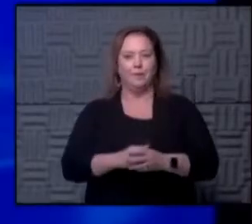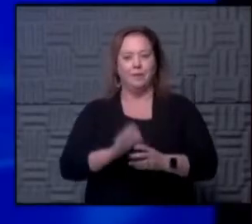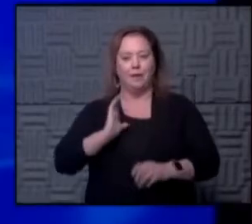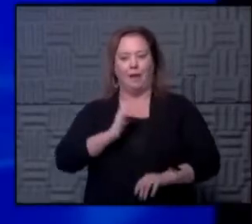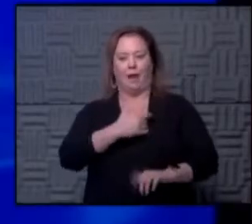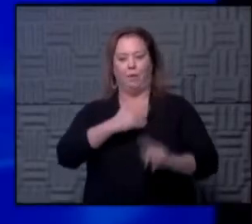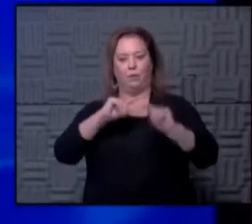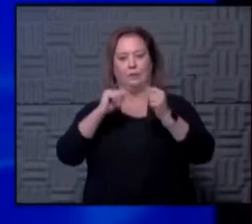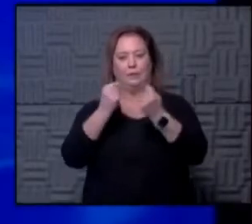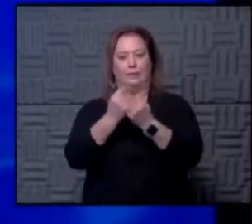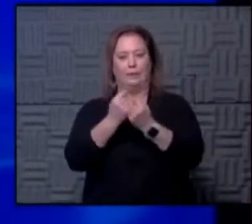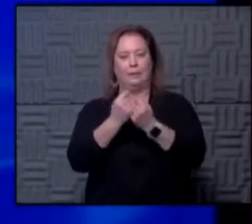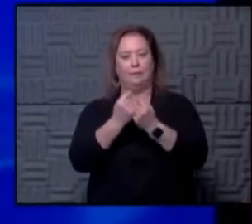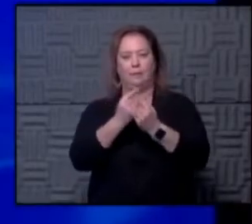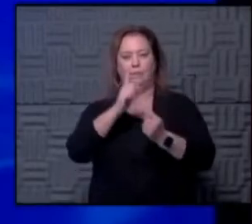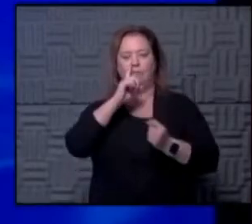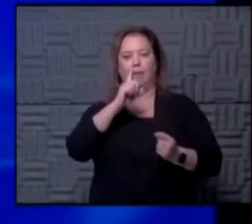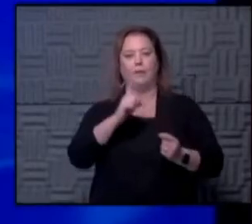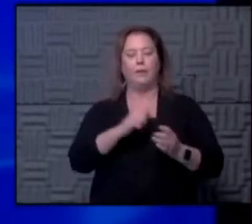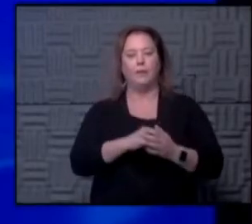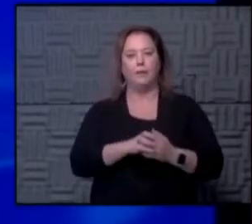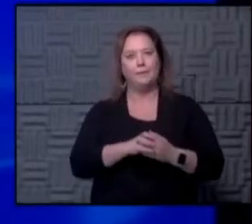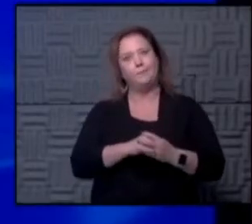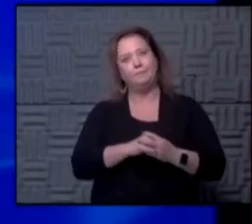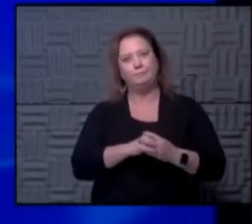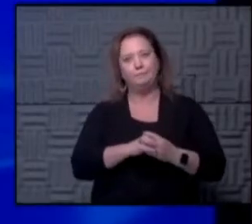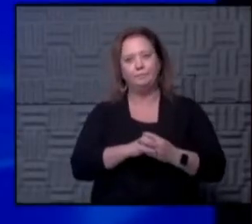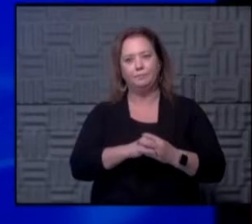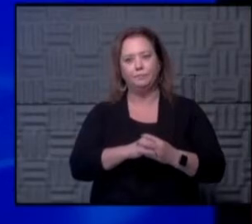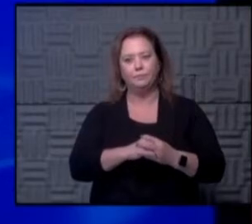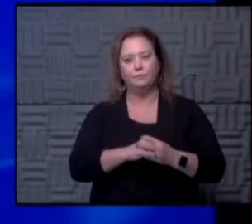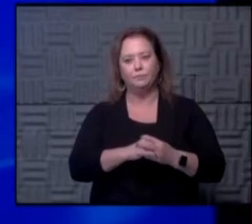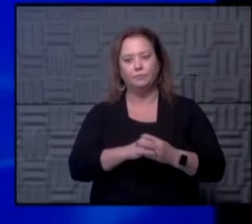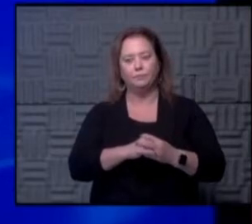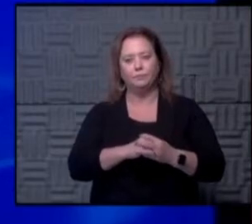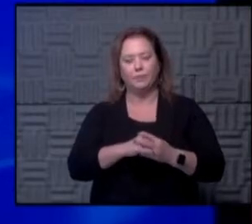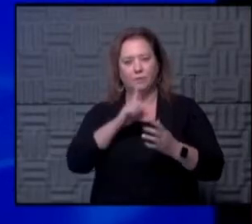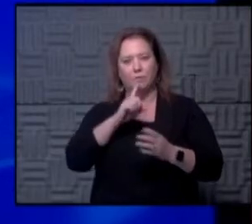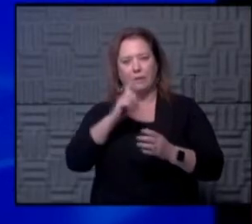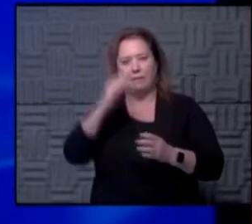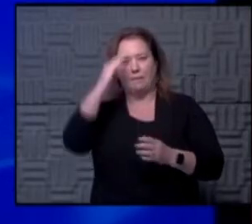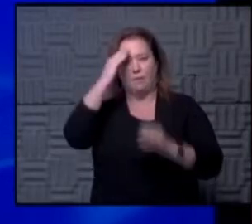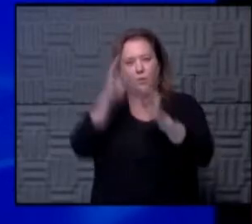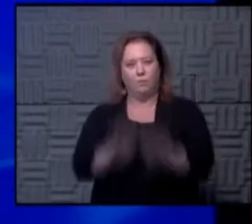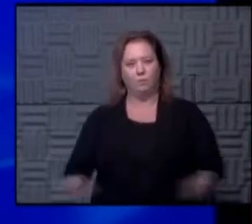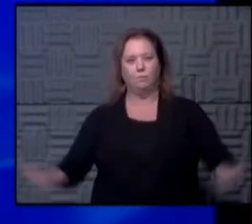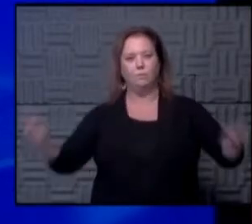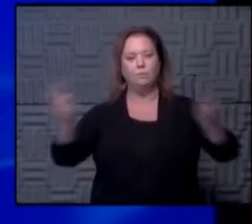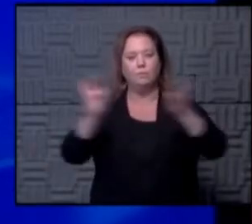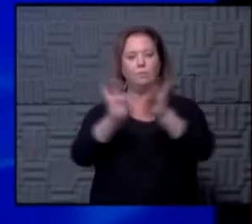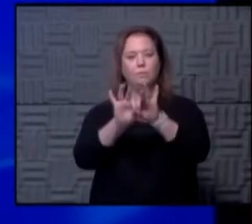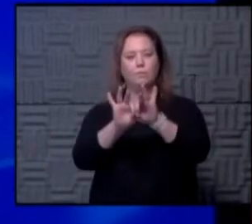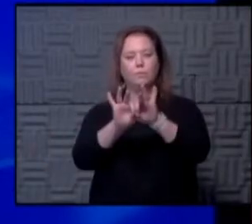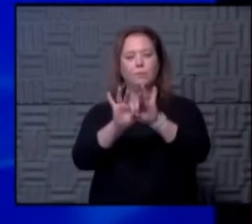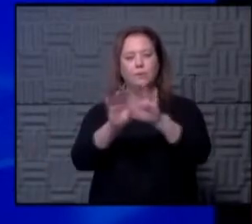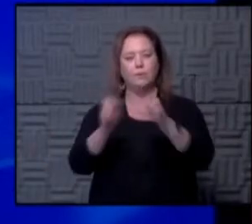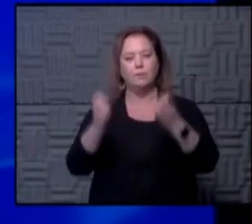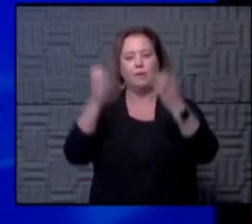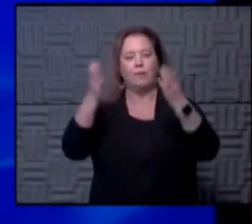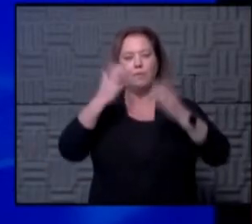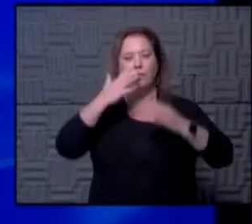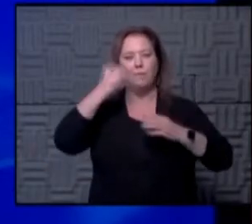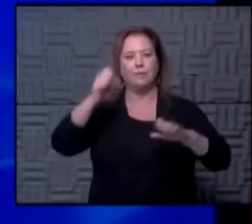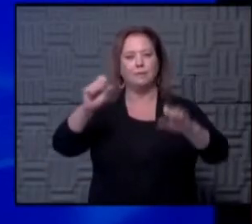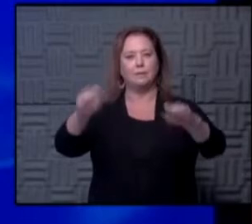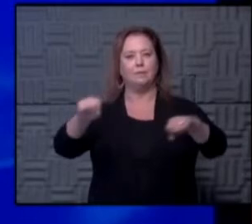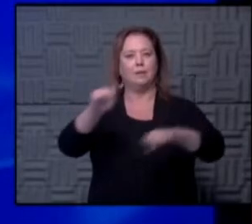Our teams really find it important to be able to offer the best